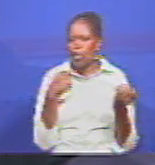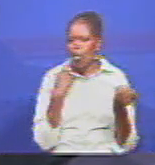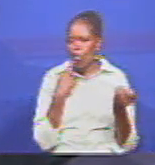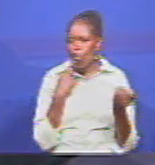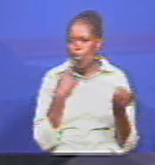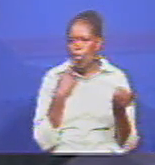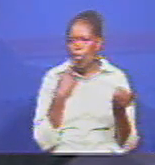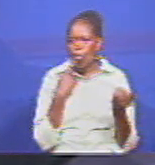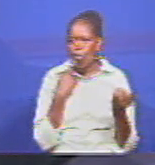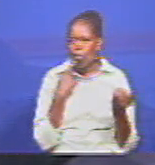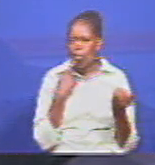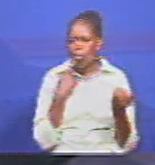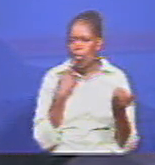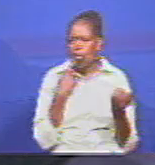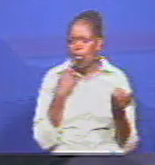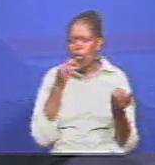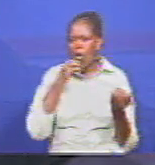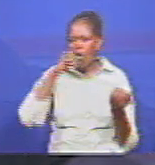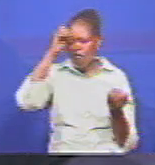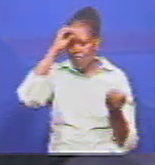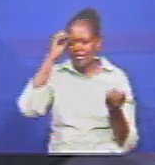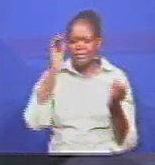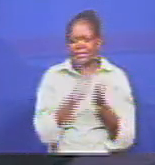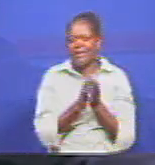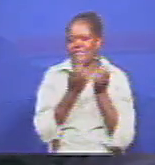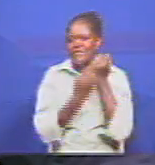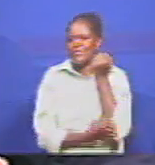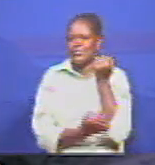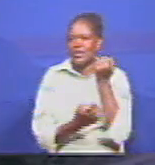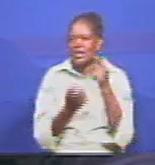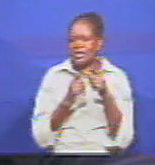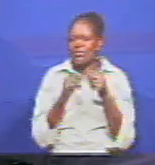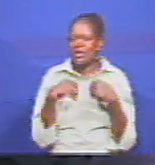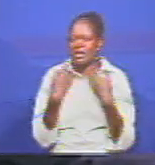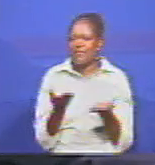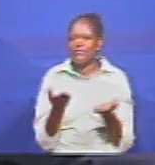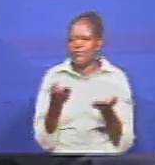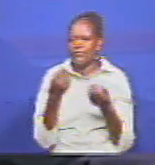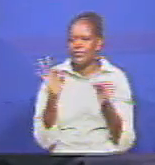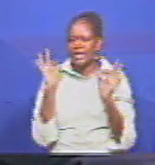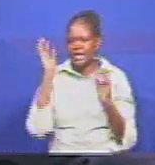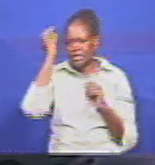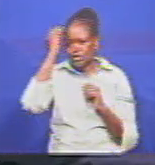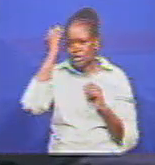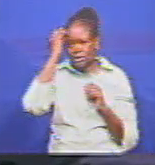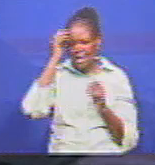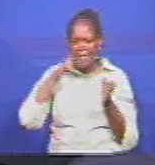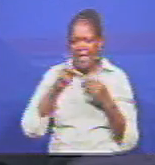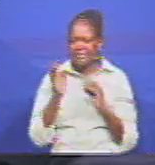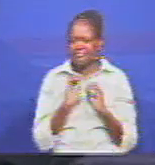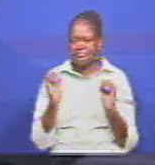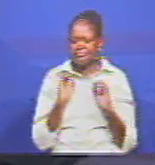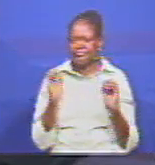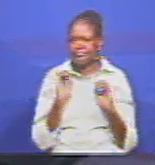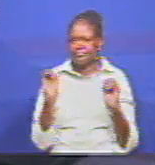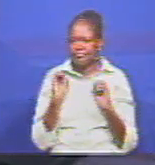actually orphans mm-hmm. and needy people. Yes. And we provide free education. Uh-huh. They don't pay. Yes.